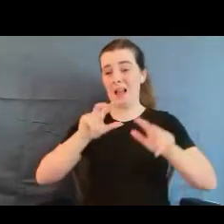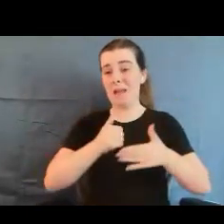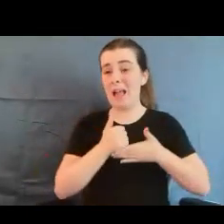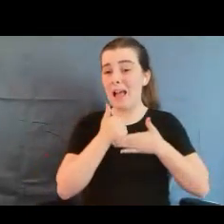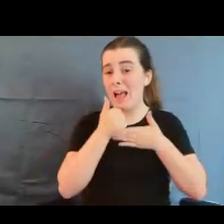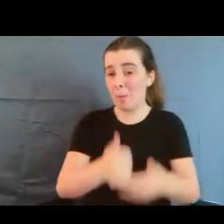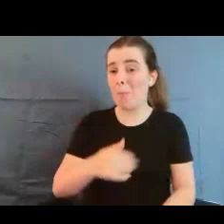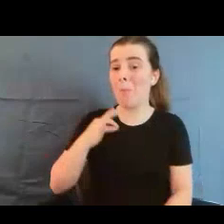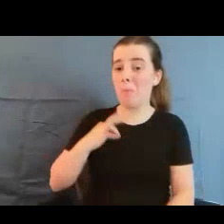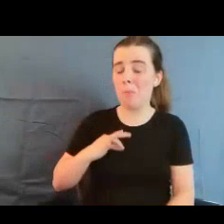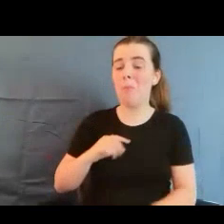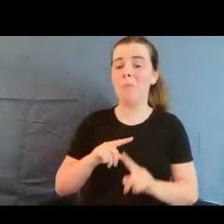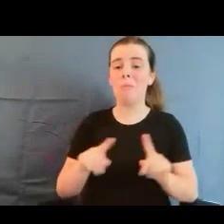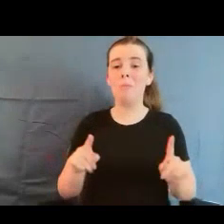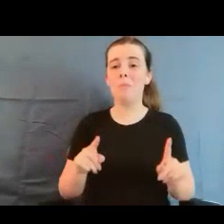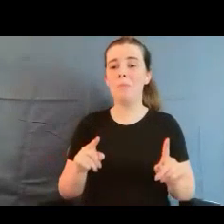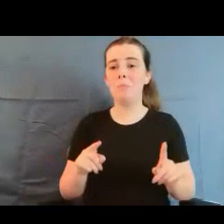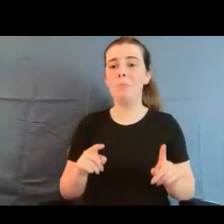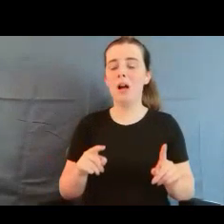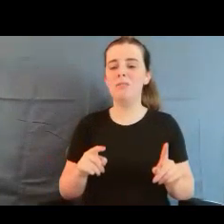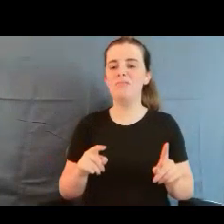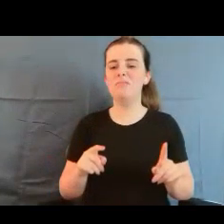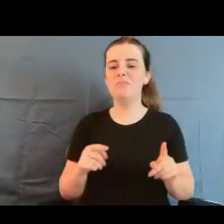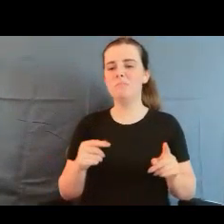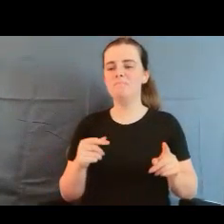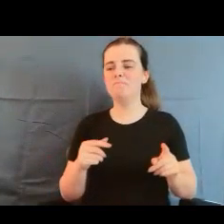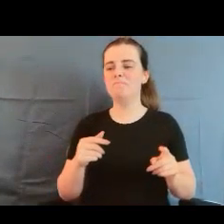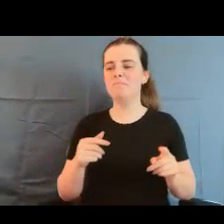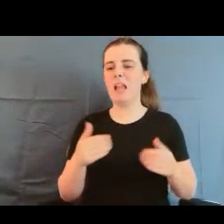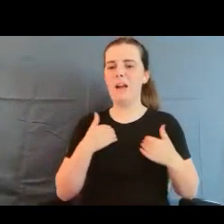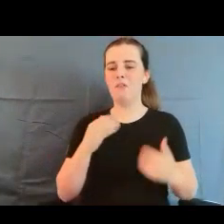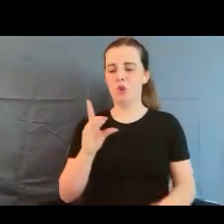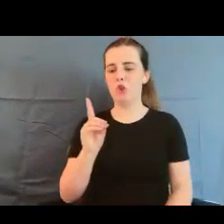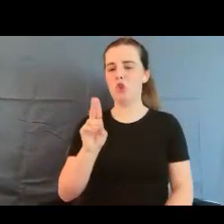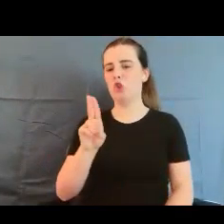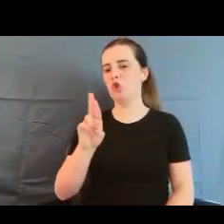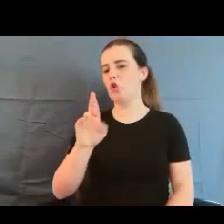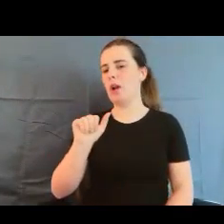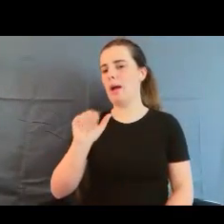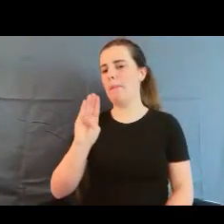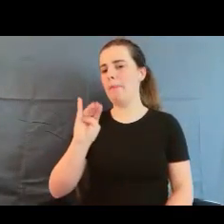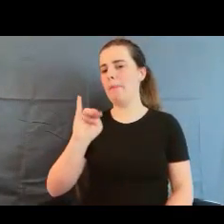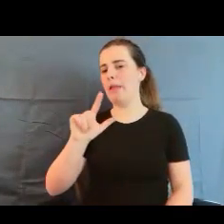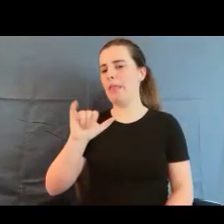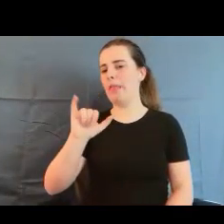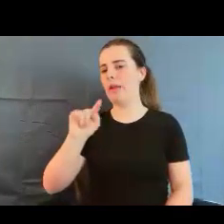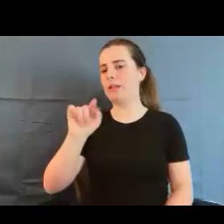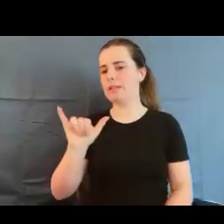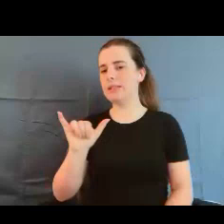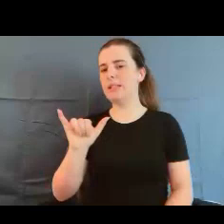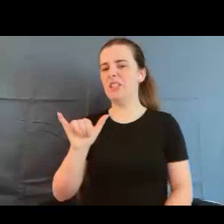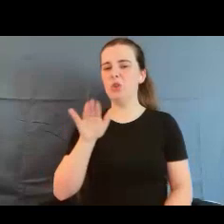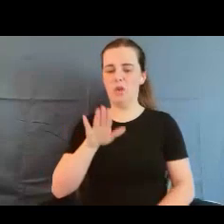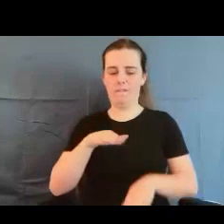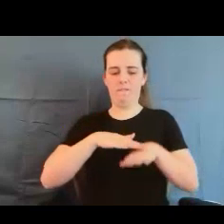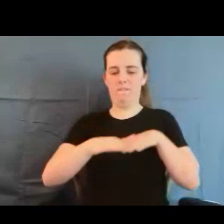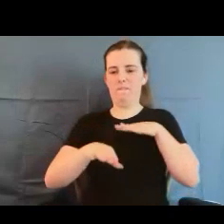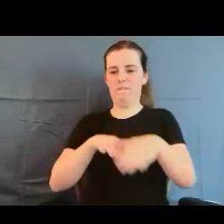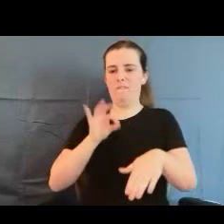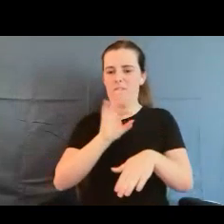being durable on your feet will help a lot. So if you have, lots of time on your feet because you're doing